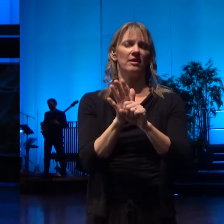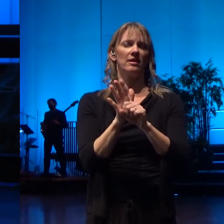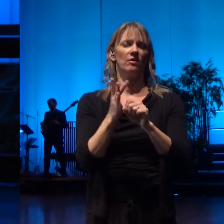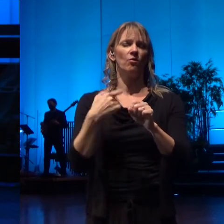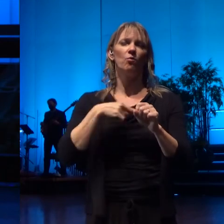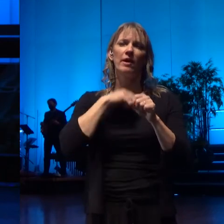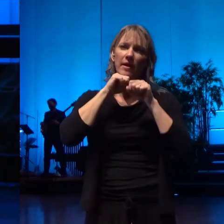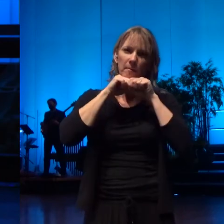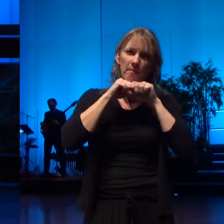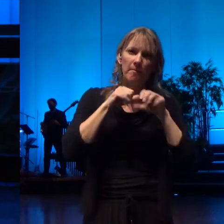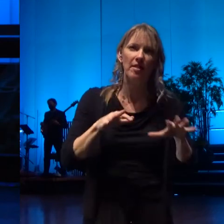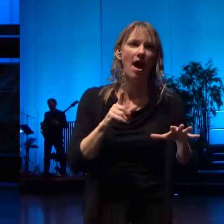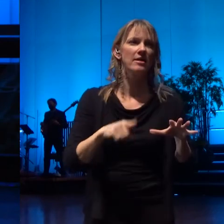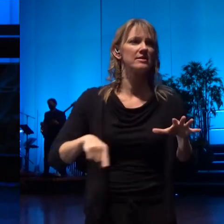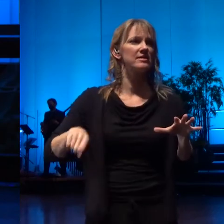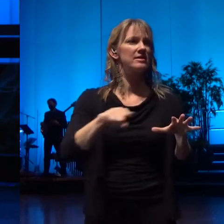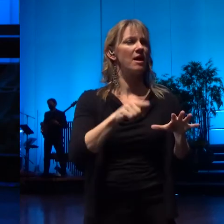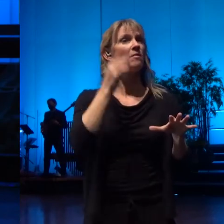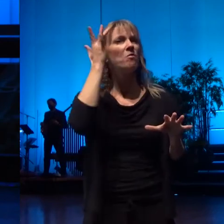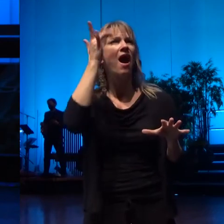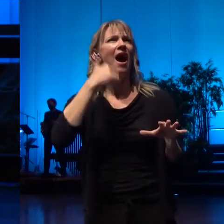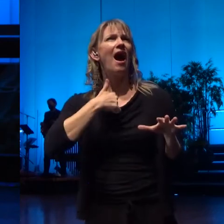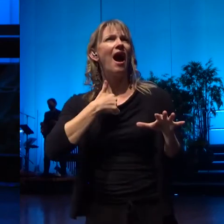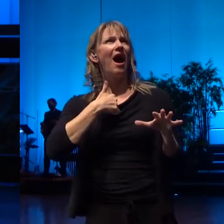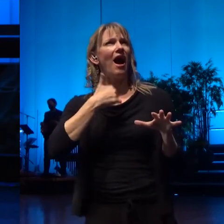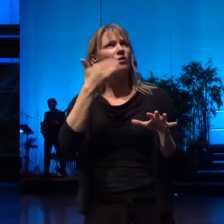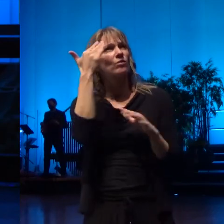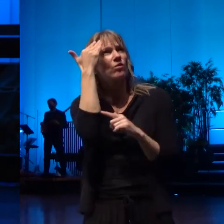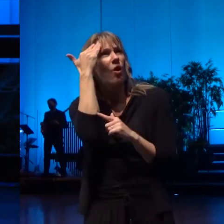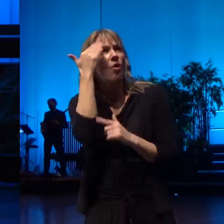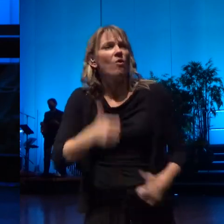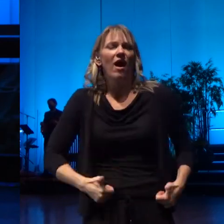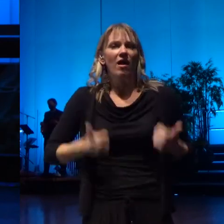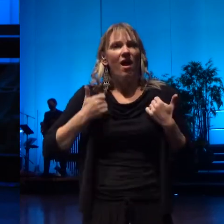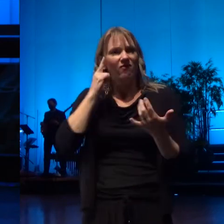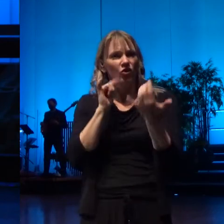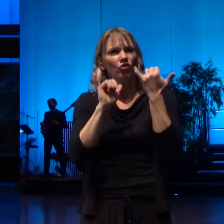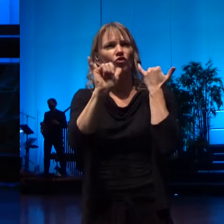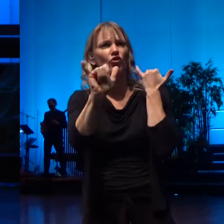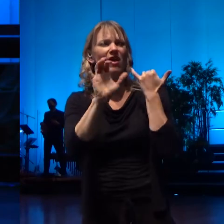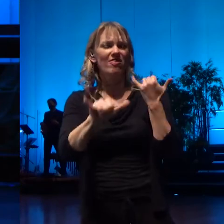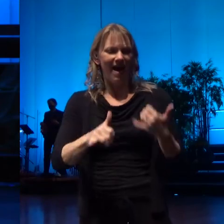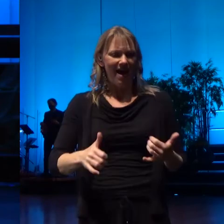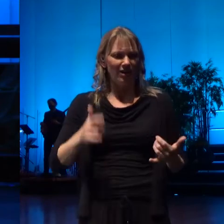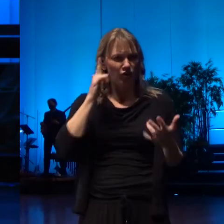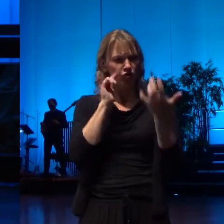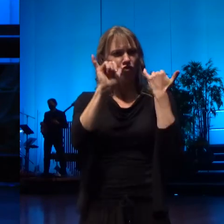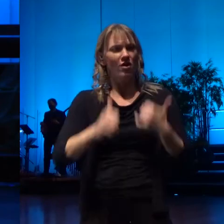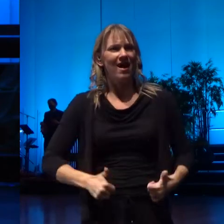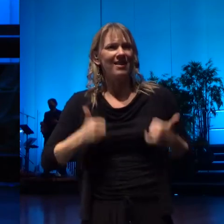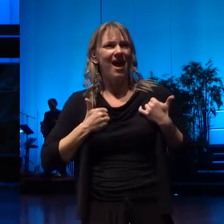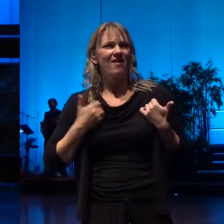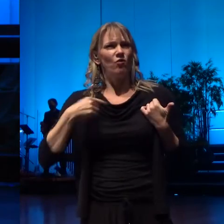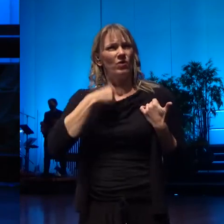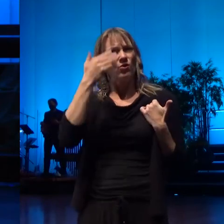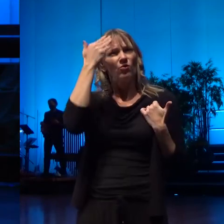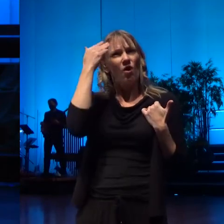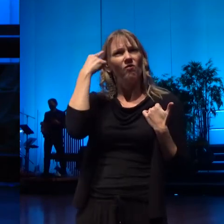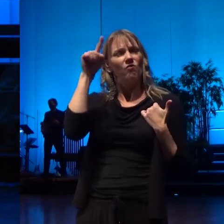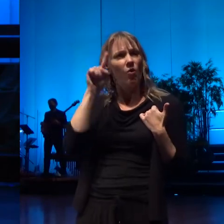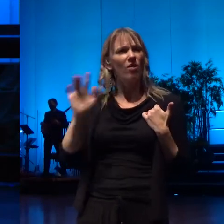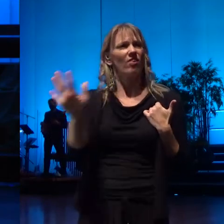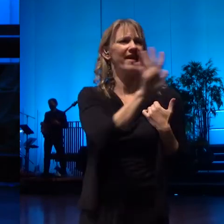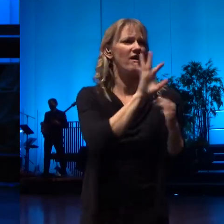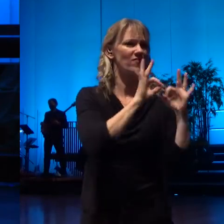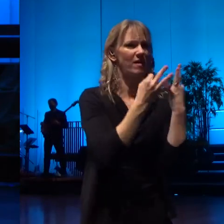bless them, because I believe and know in eternal life, and that eternal life is remembered right here for their families and